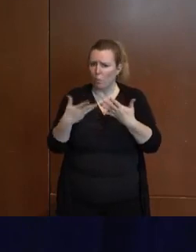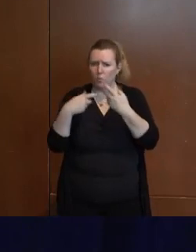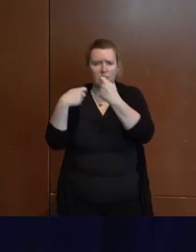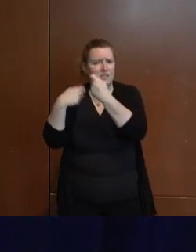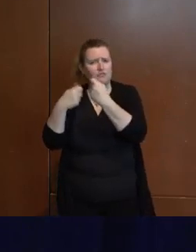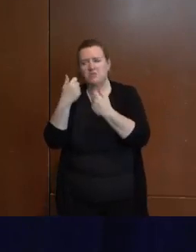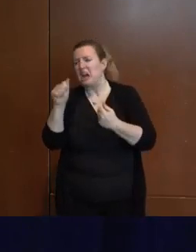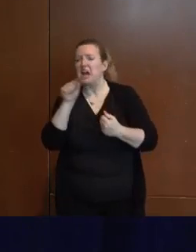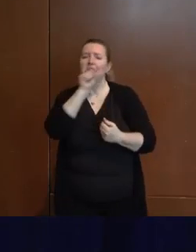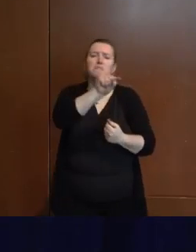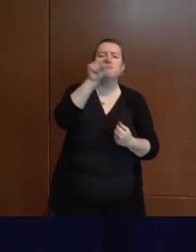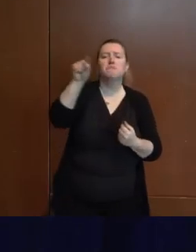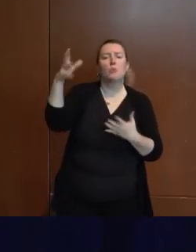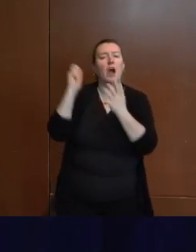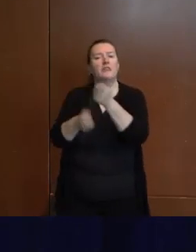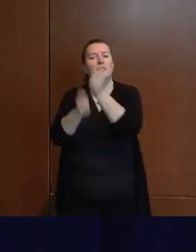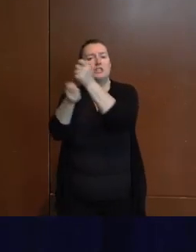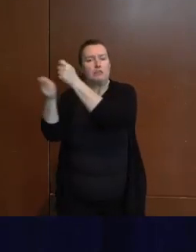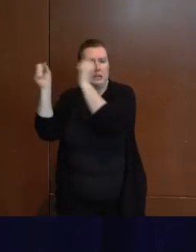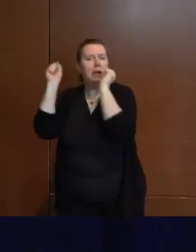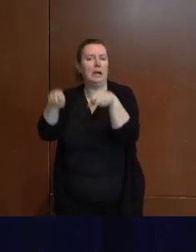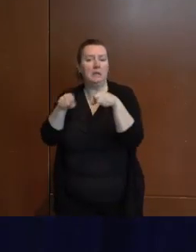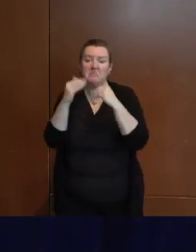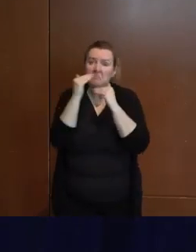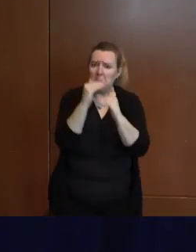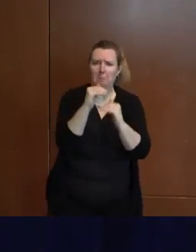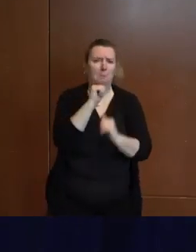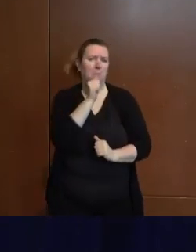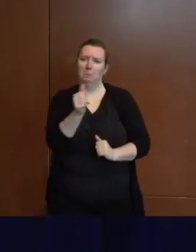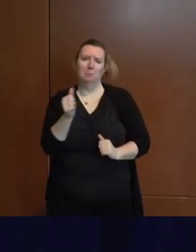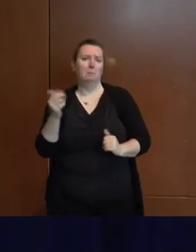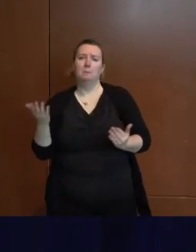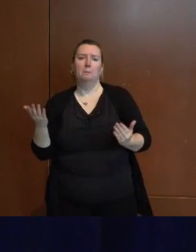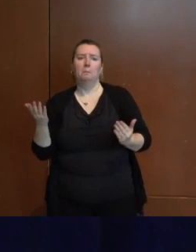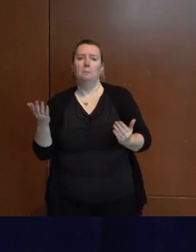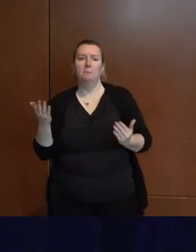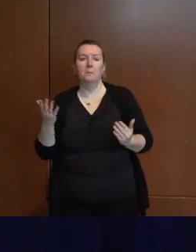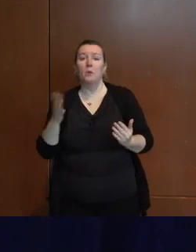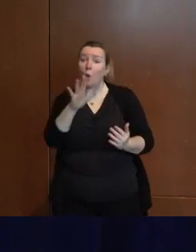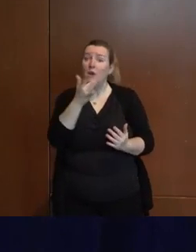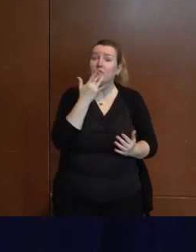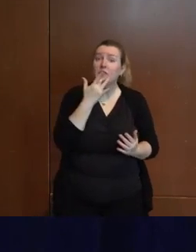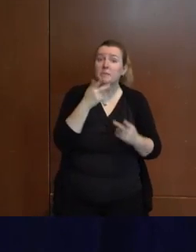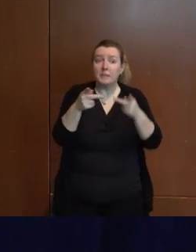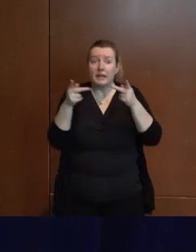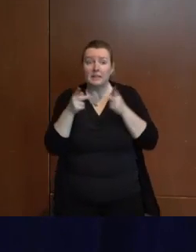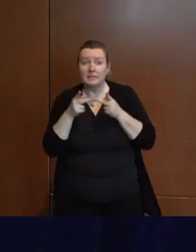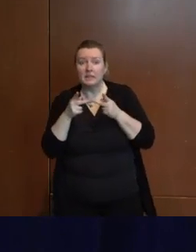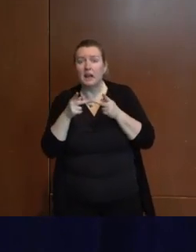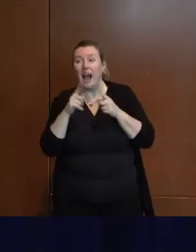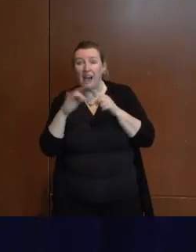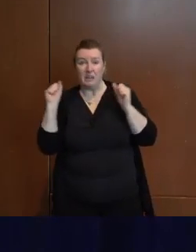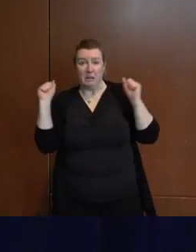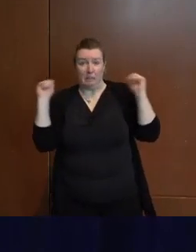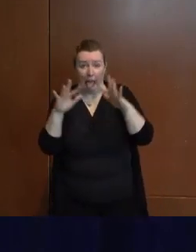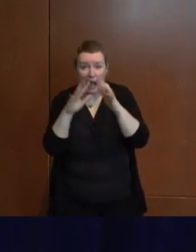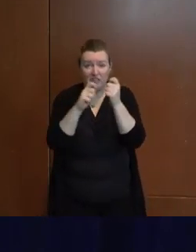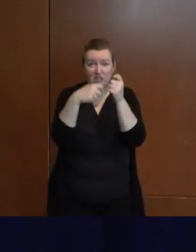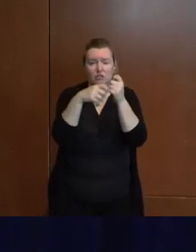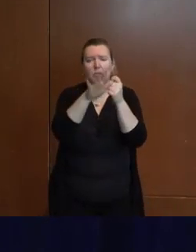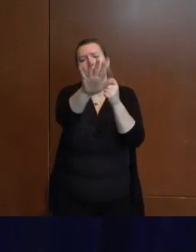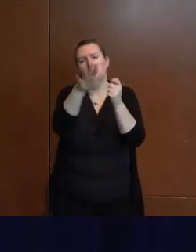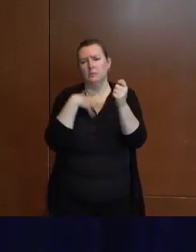favorite fishing hole, consider trying a new location this year. The fish have moved out, and you should too. And at a minimum,